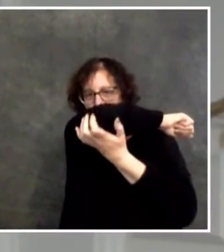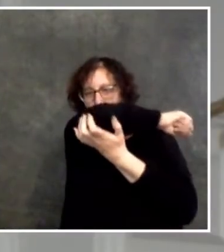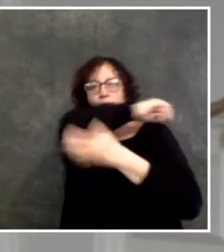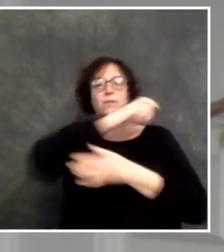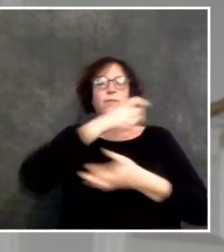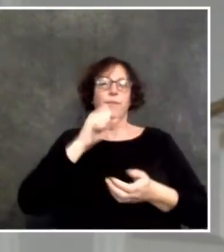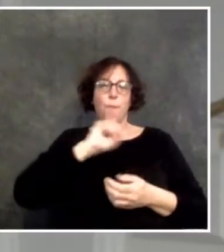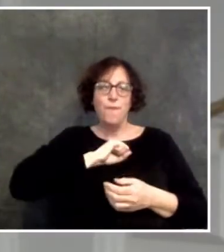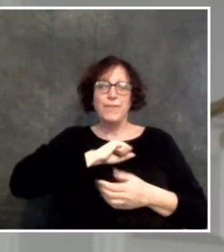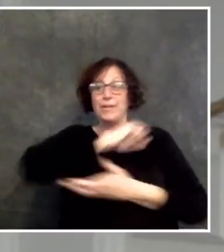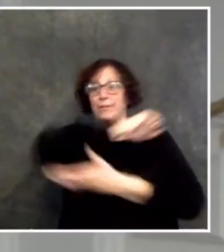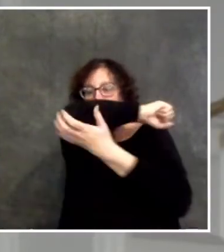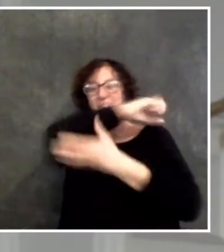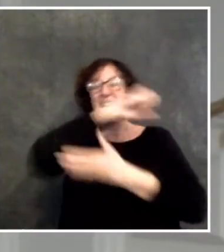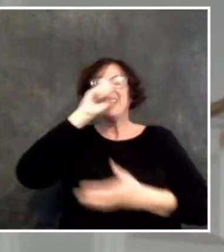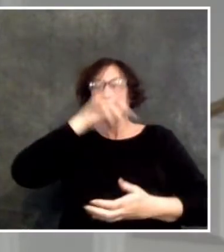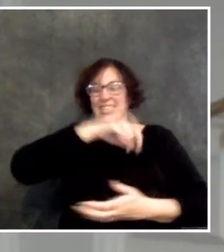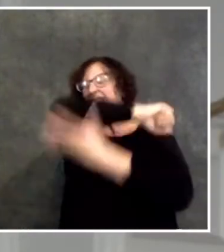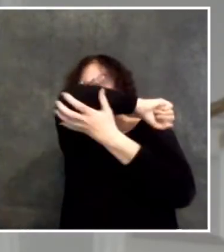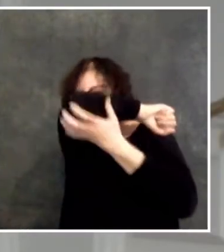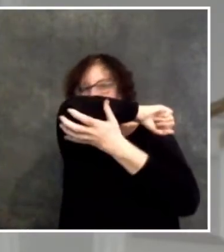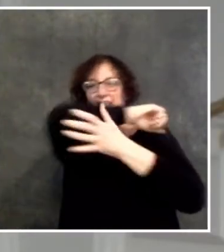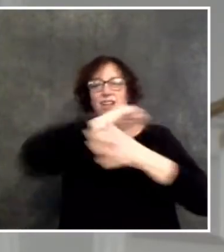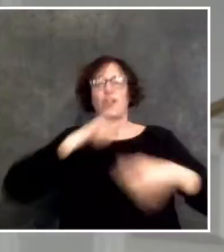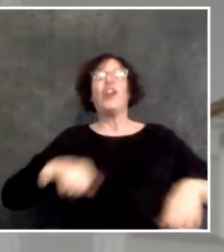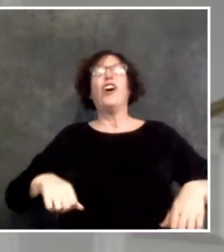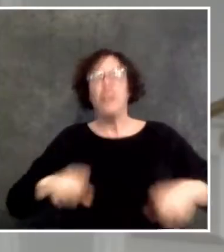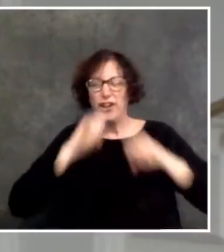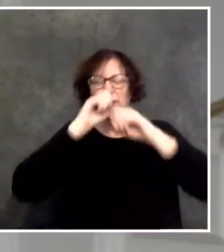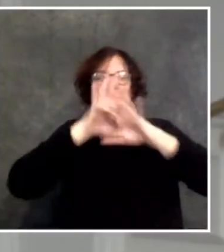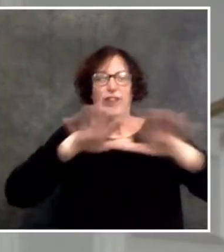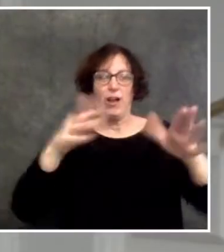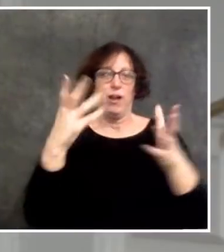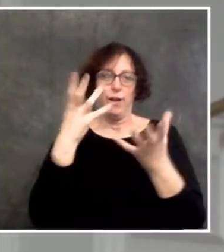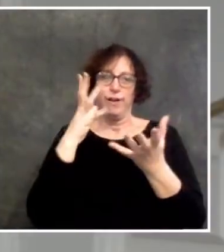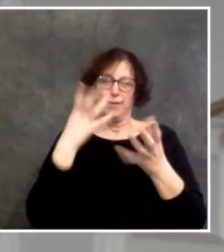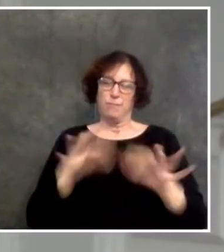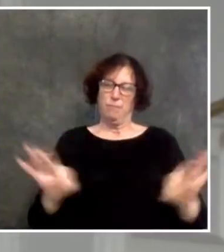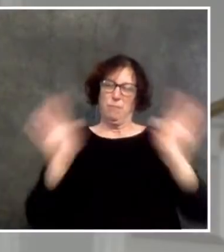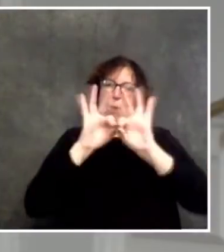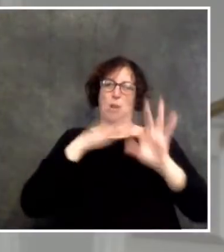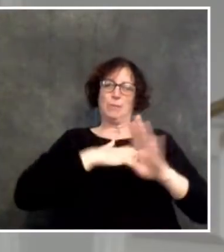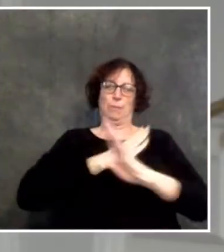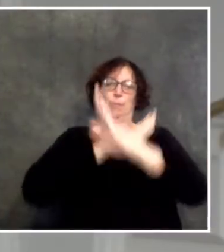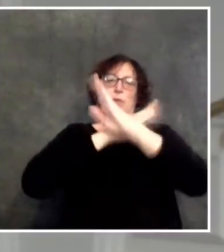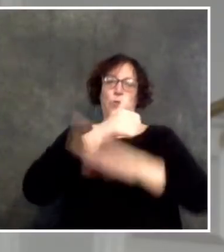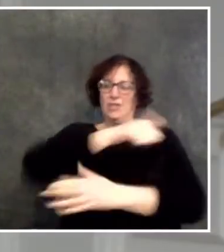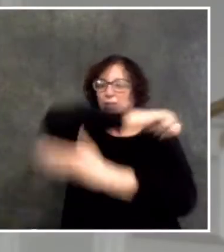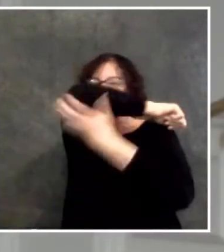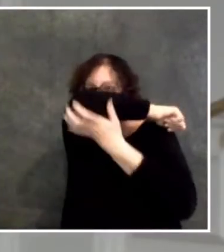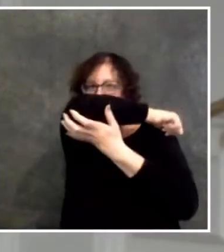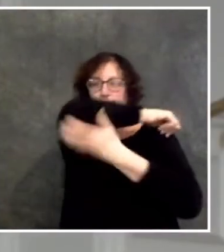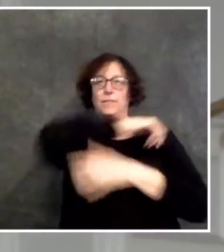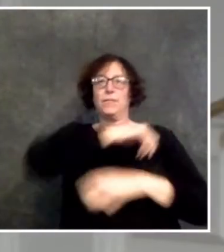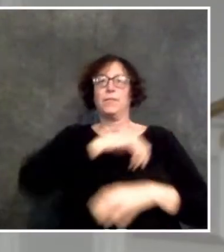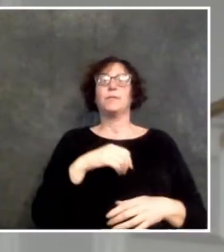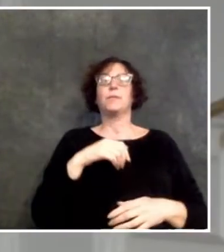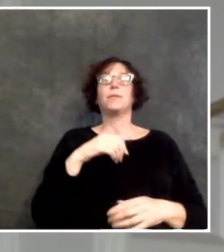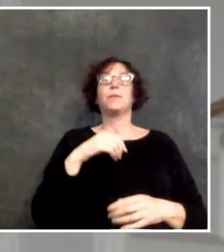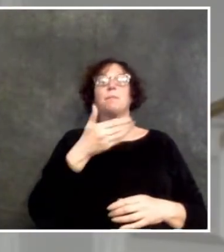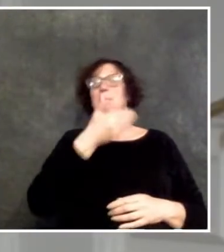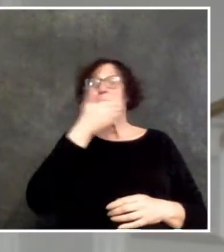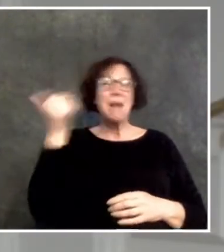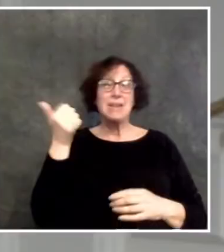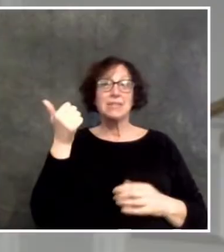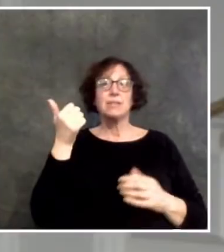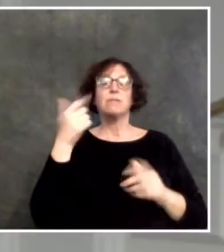and evidence-based intervention is the social distancing. And so these face coverings are just